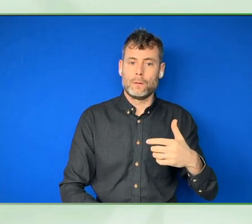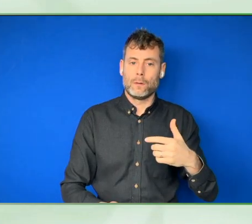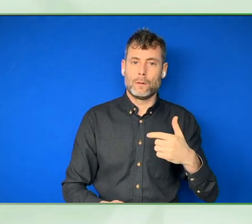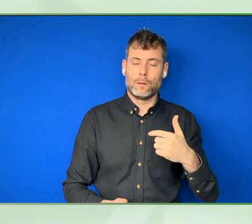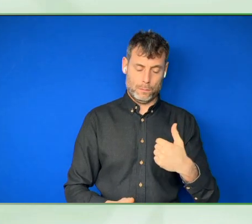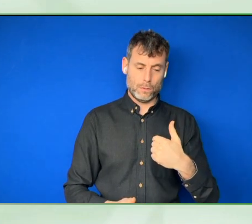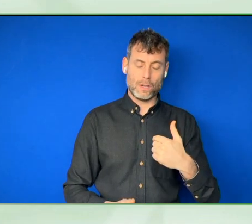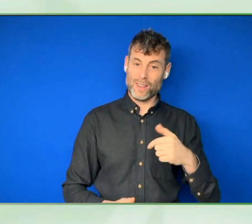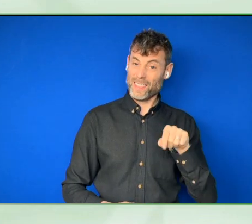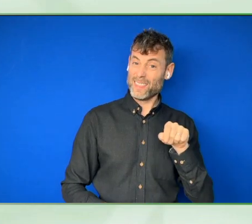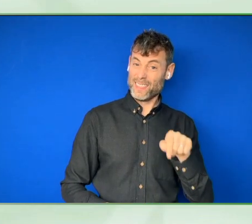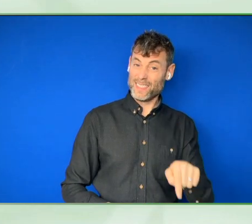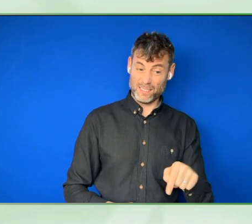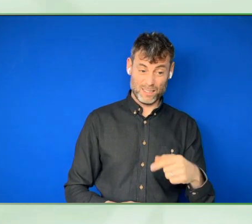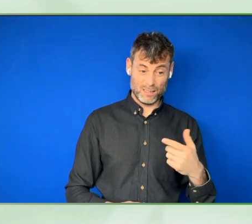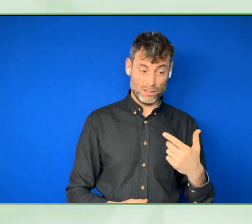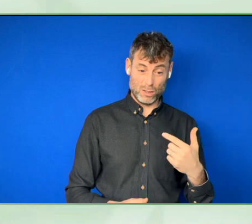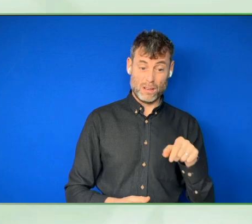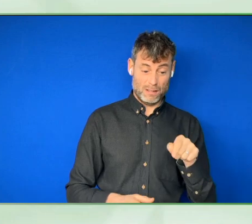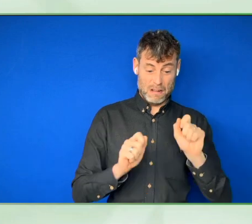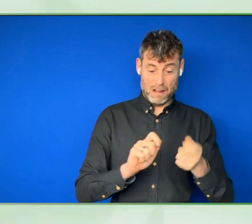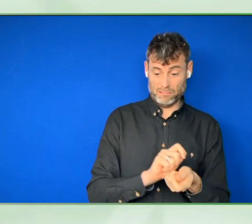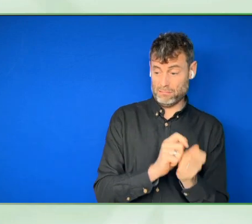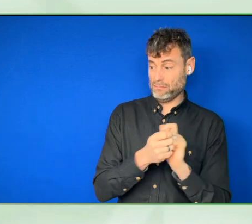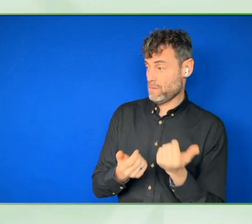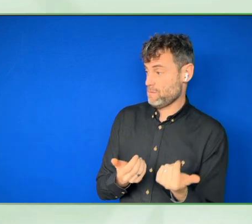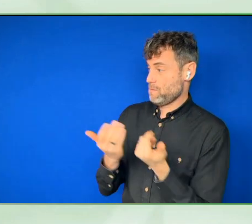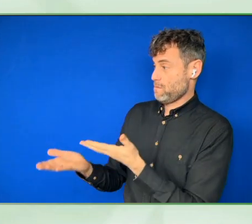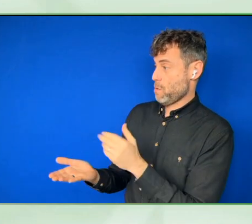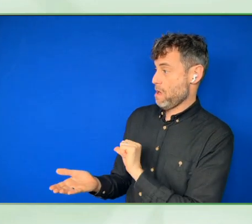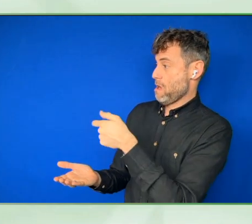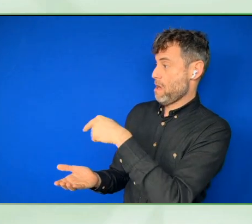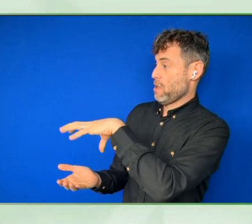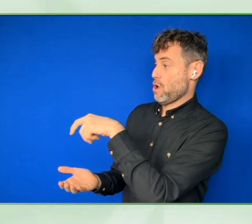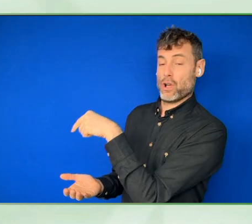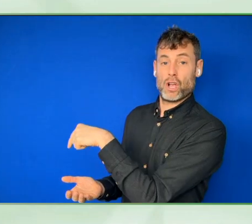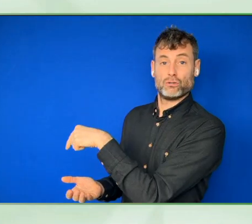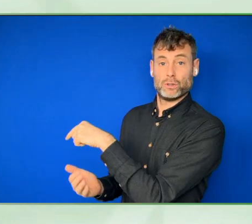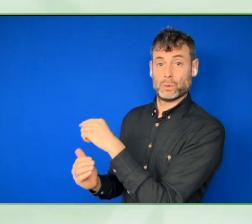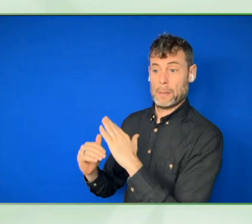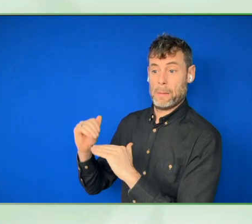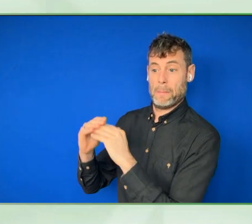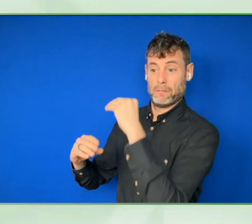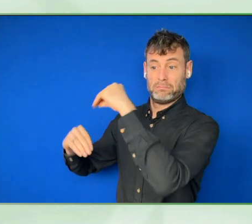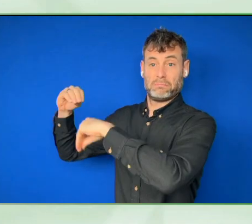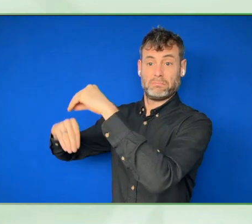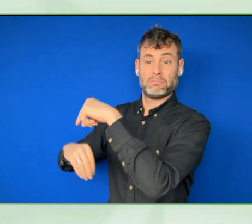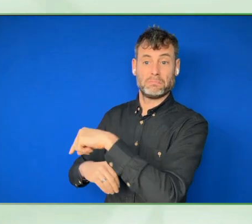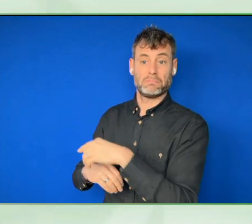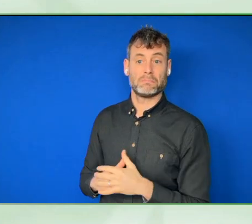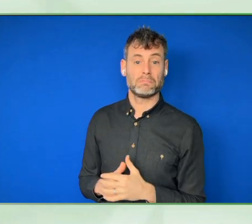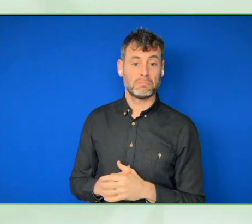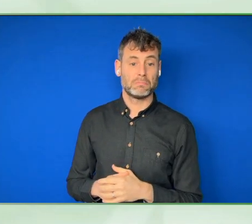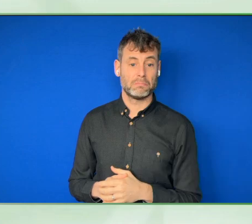countries, for these specific things, right? The building capacity and the technology that it's available.